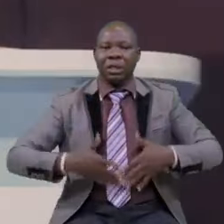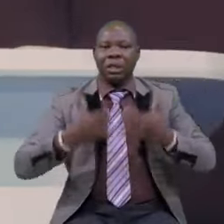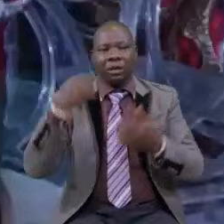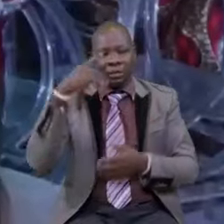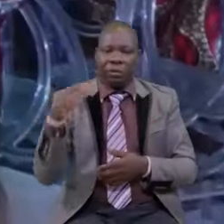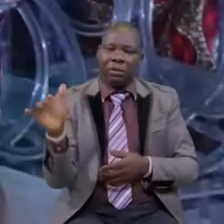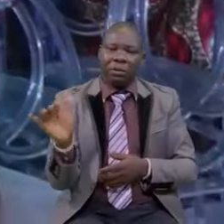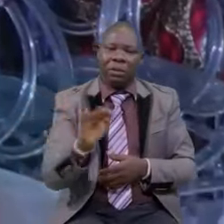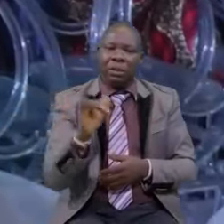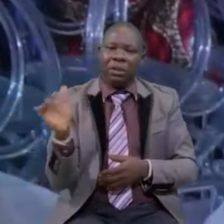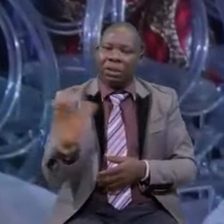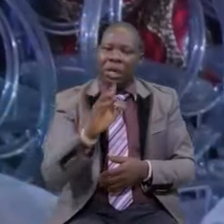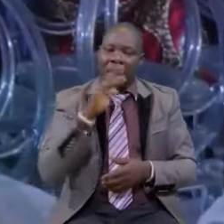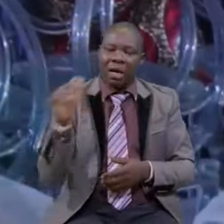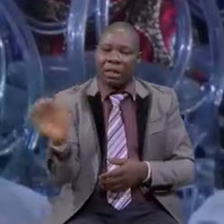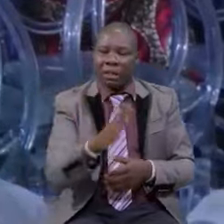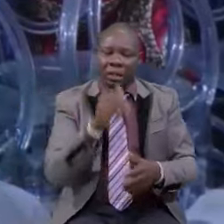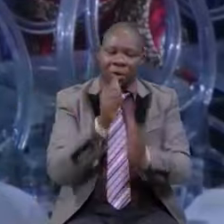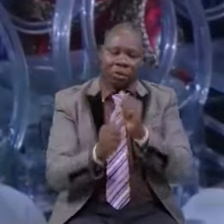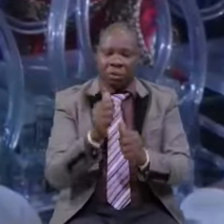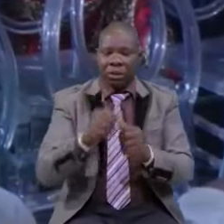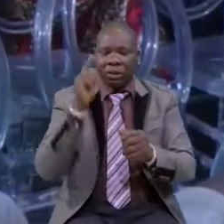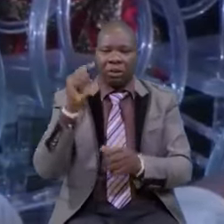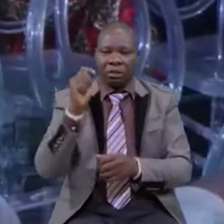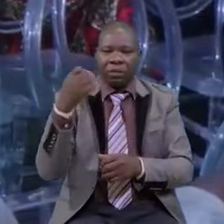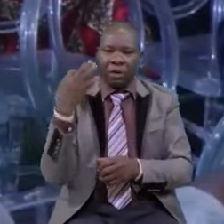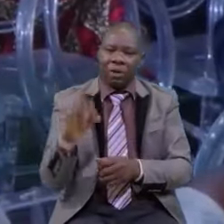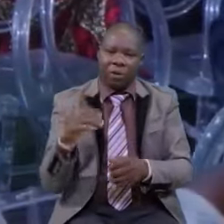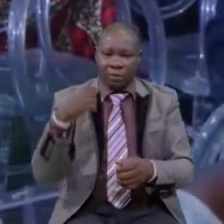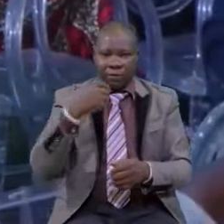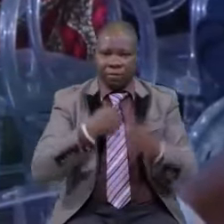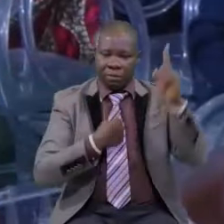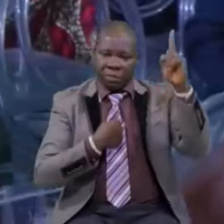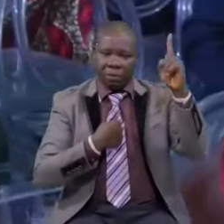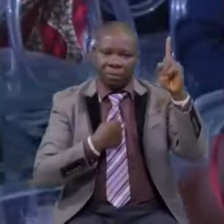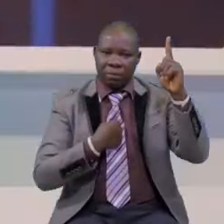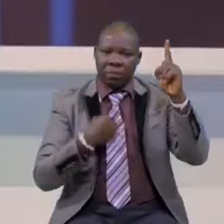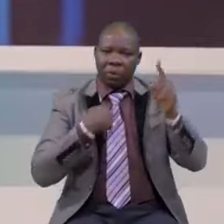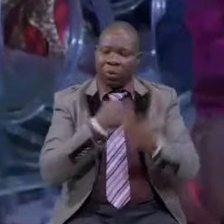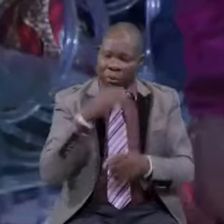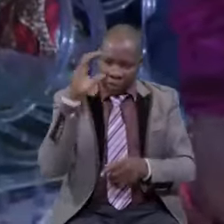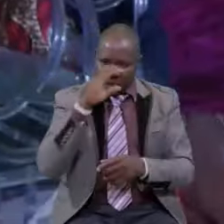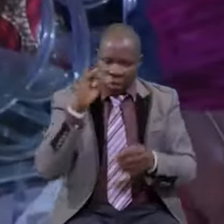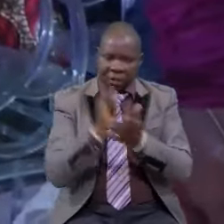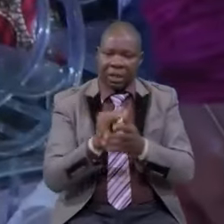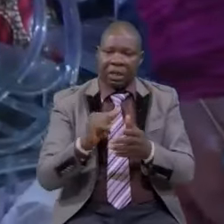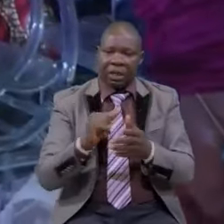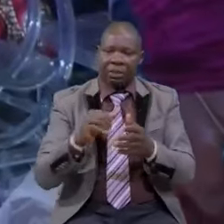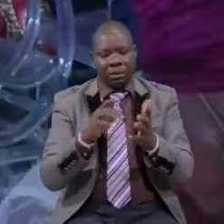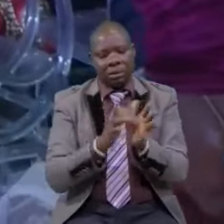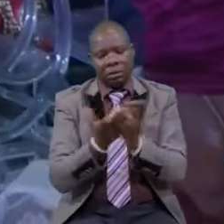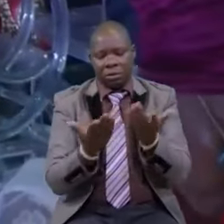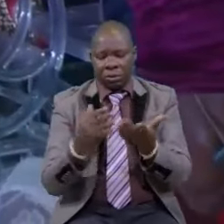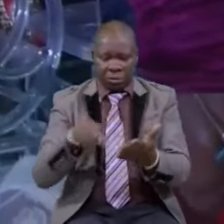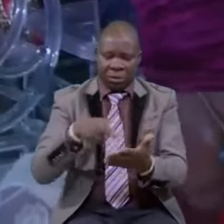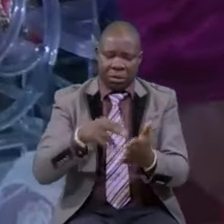me. And they are they which testify of me. We search that scripture, we read that